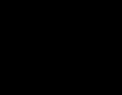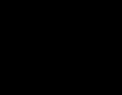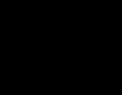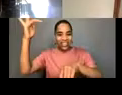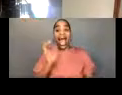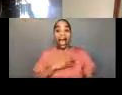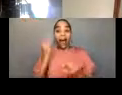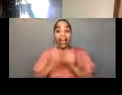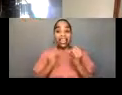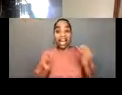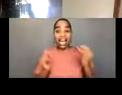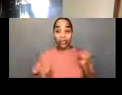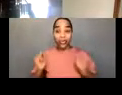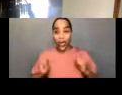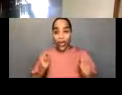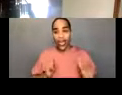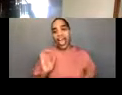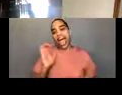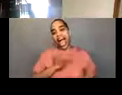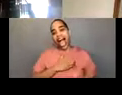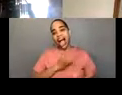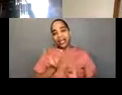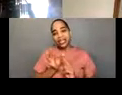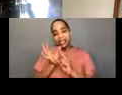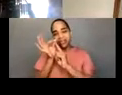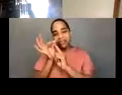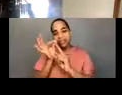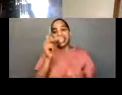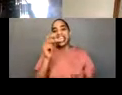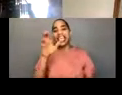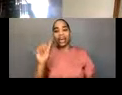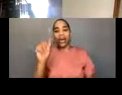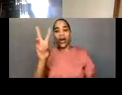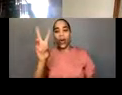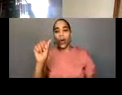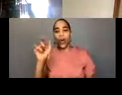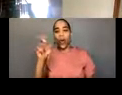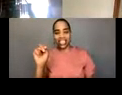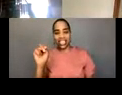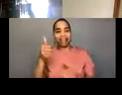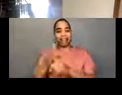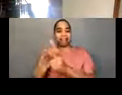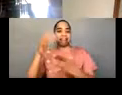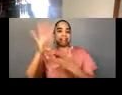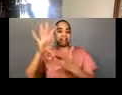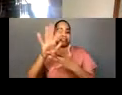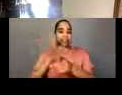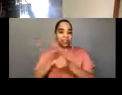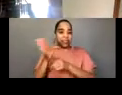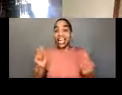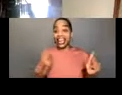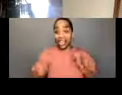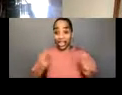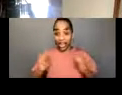our last performer is our very own Sierra Watkins. Sierra is a sophomore majoring in theater